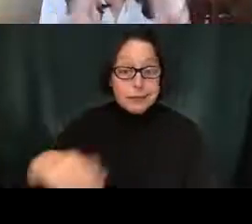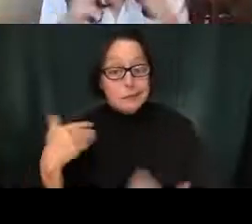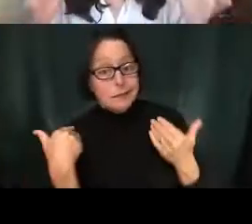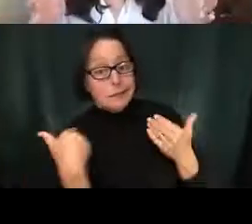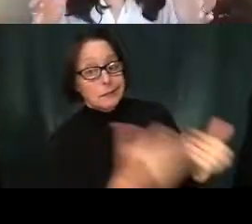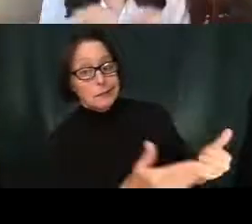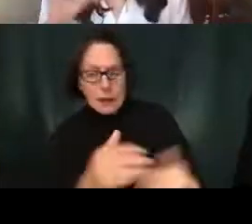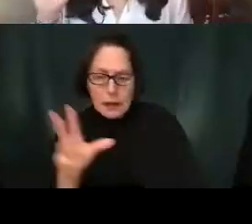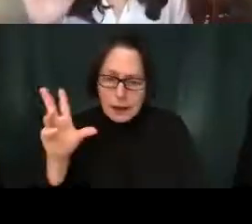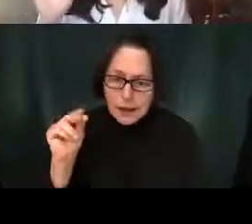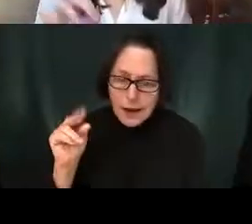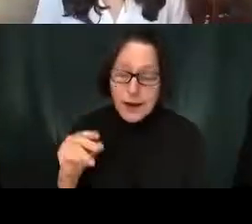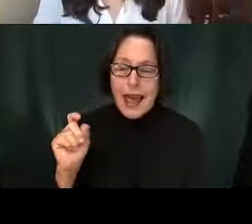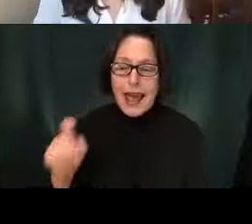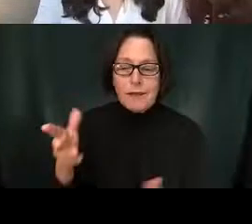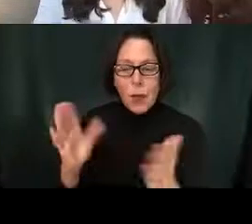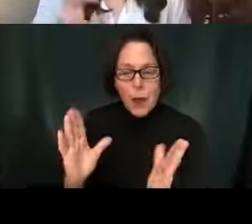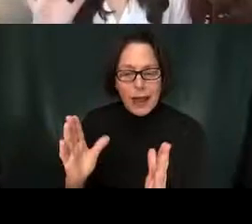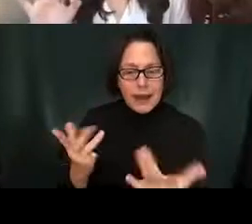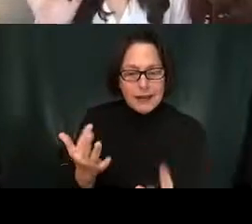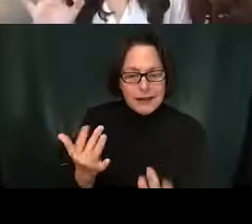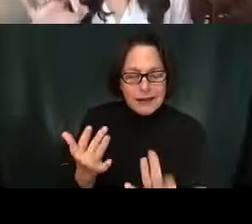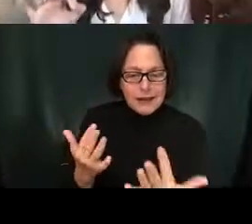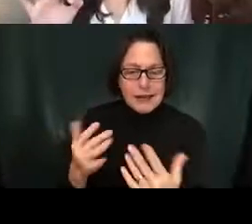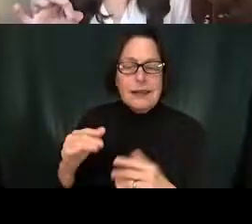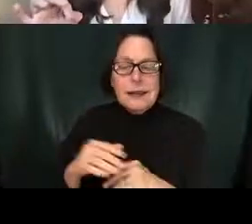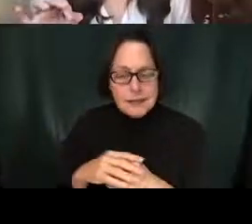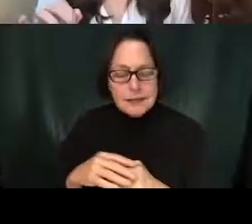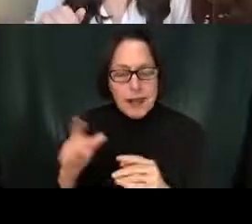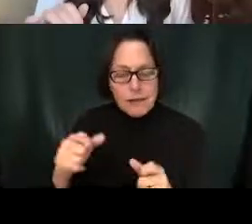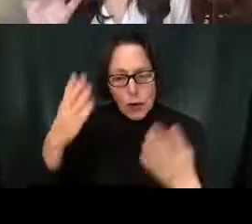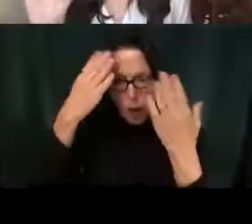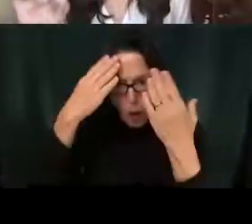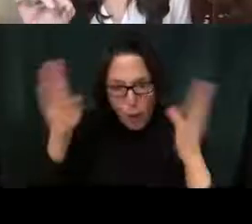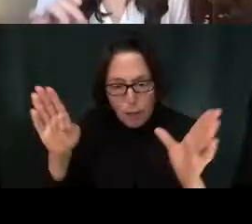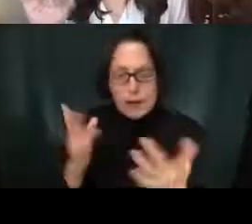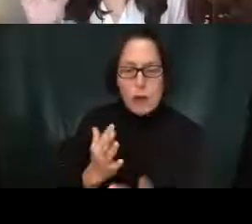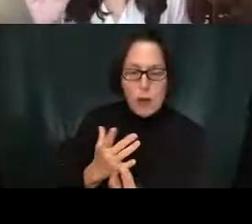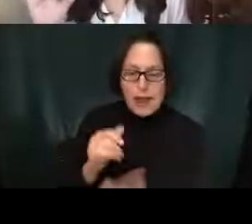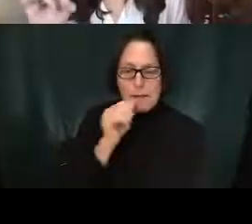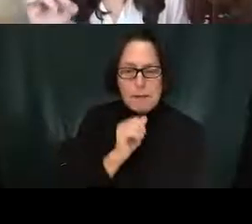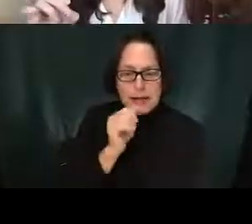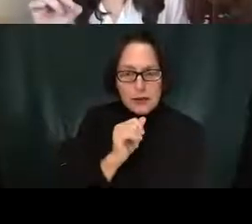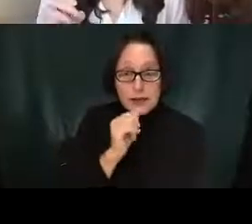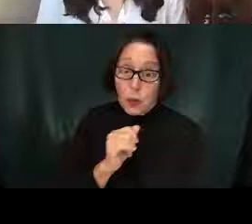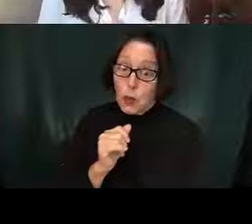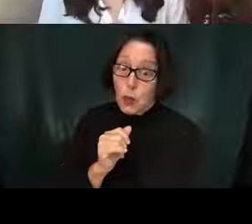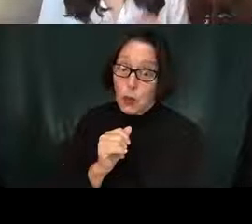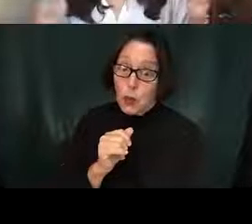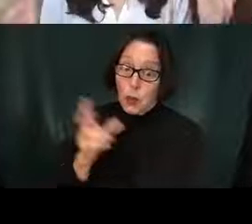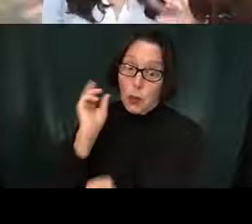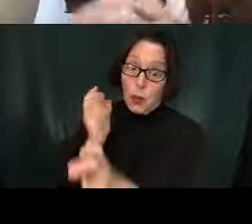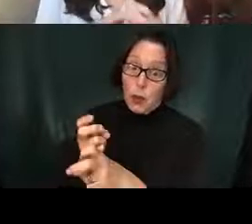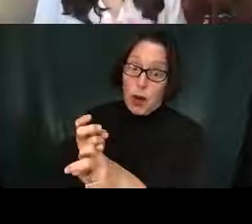listening or for thinking is disrespectful. So we need to listen openly and with patience. And this can be really hard for us.